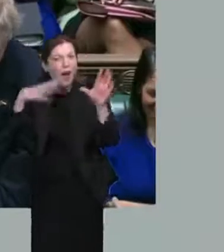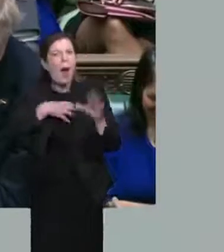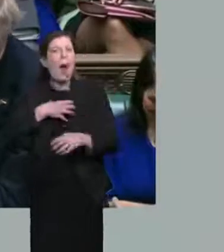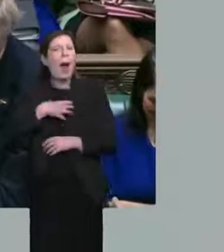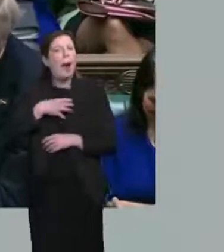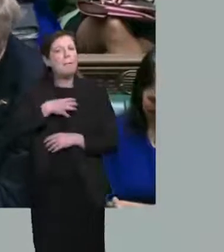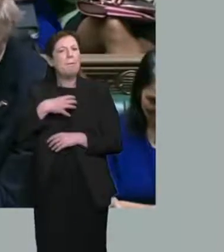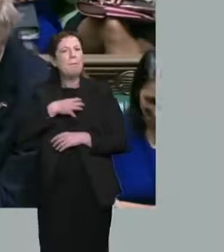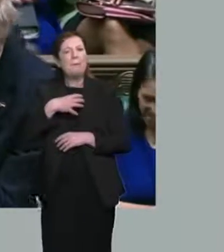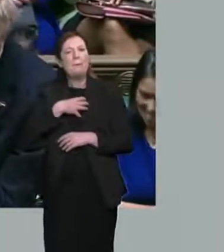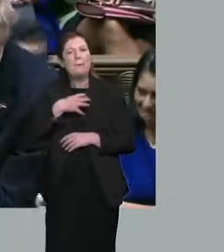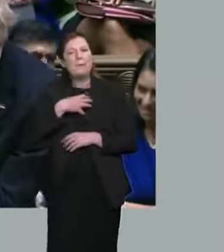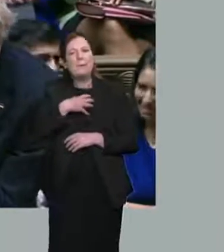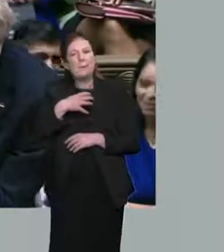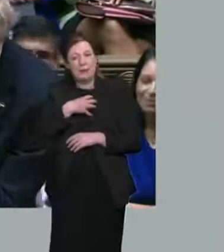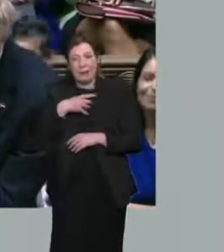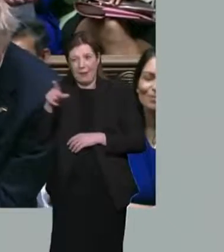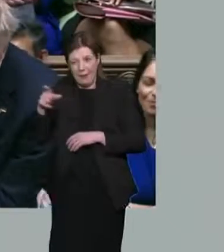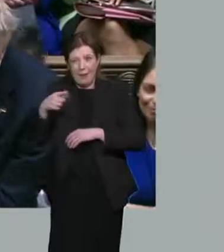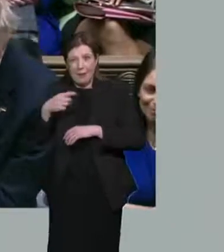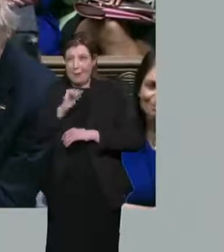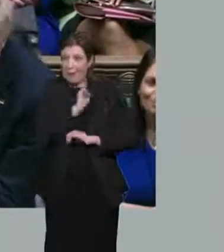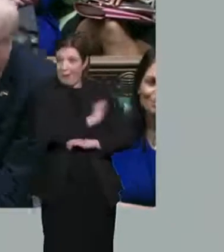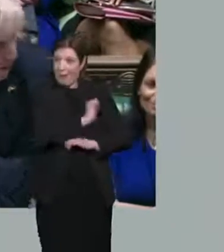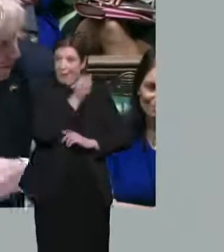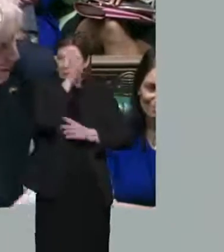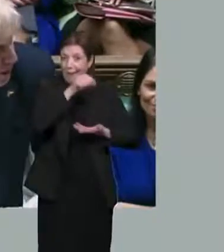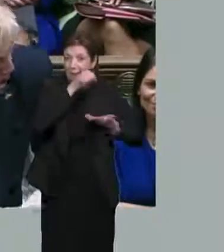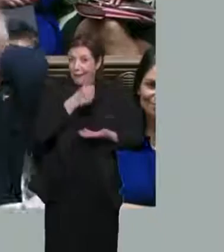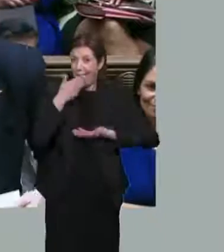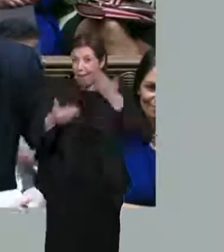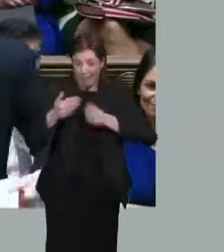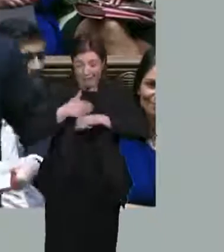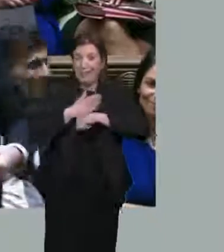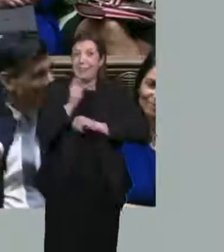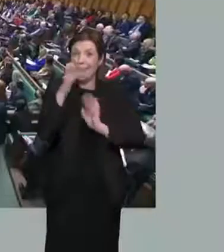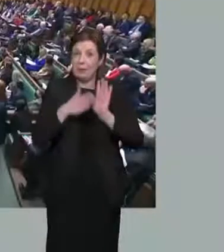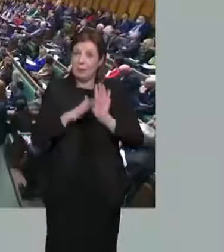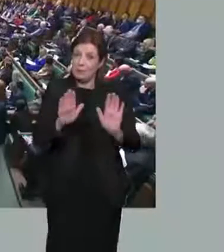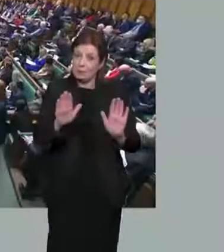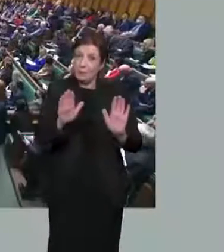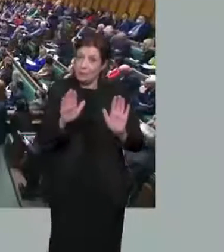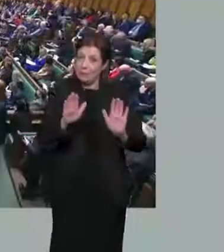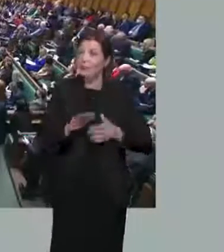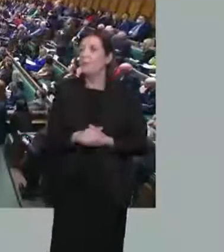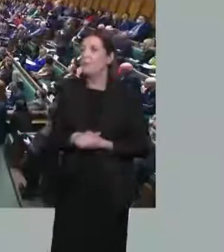that he has only 10 minutes to wait before he'll have the answer to that question, Mr. Speaker. Ian